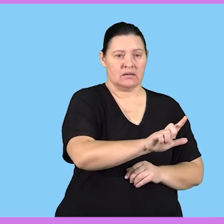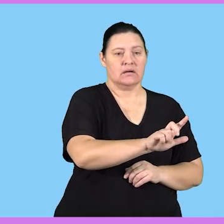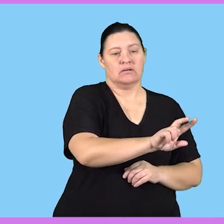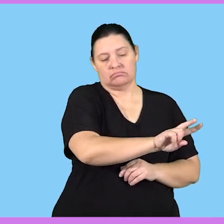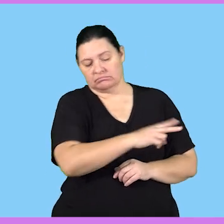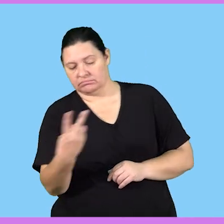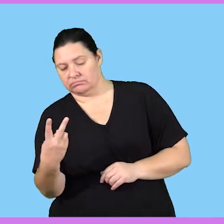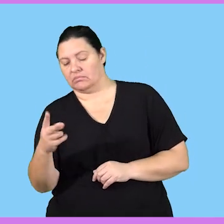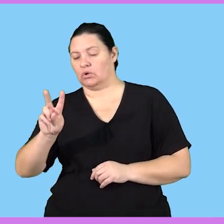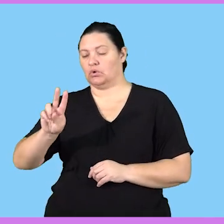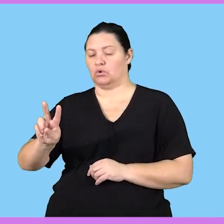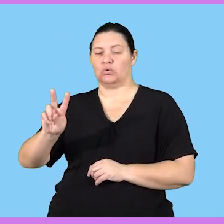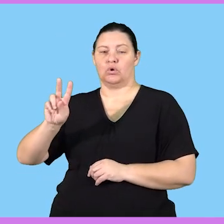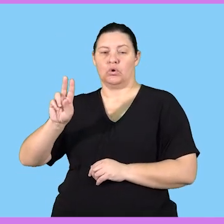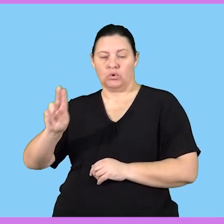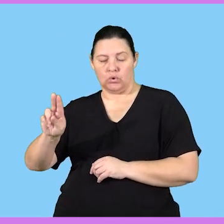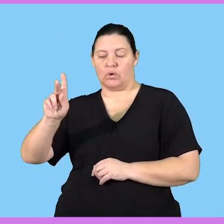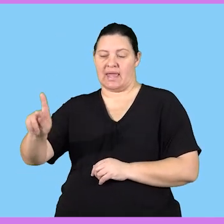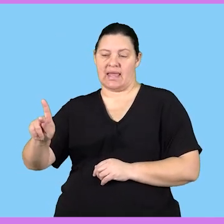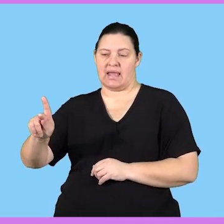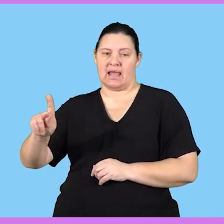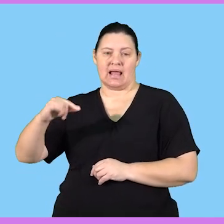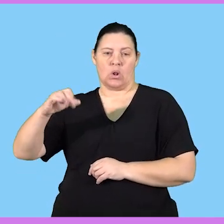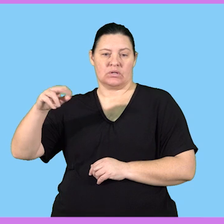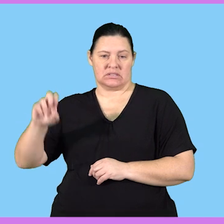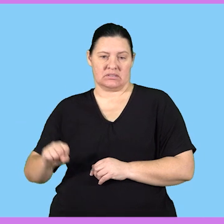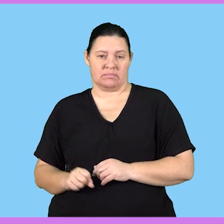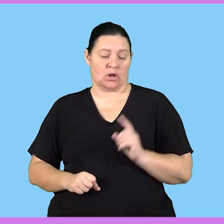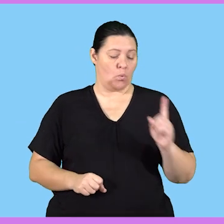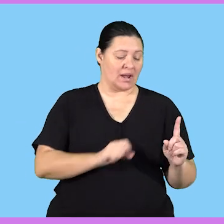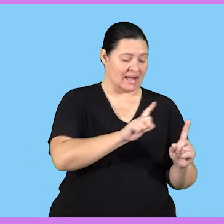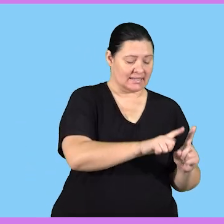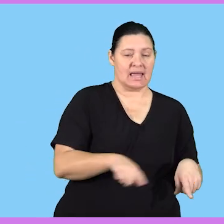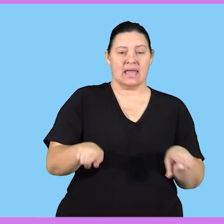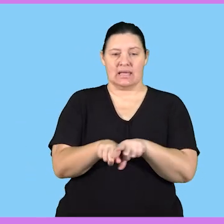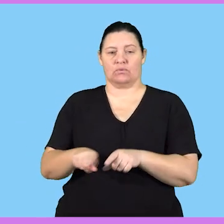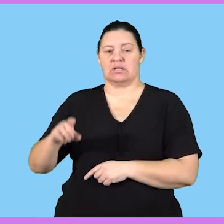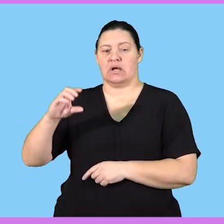to UK gallons. And in this case, 1 liter equals to